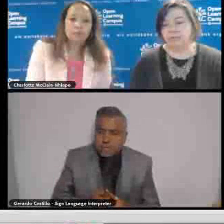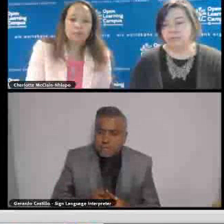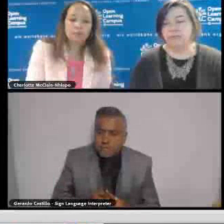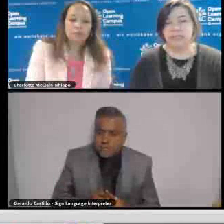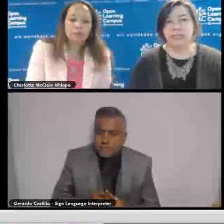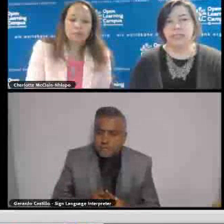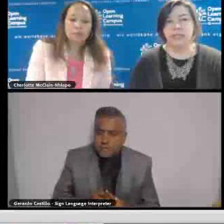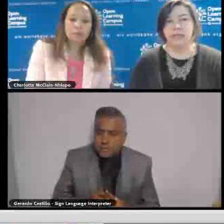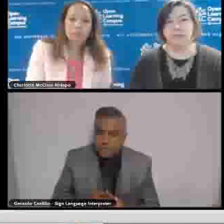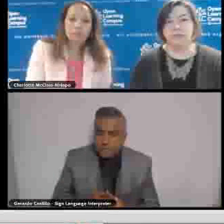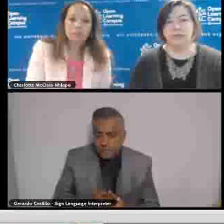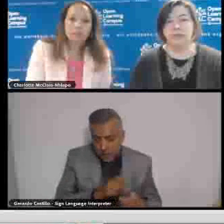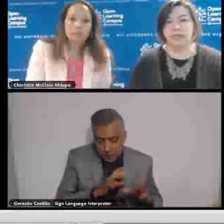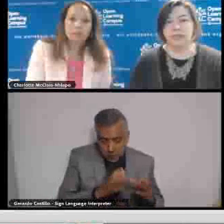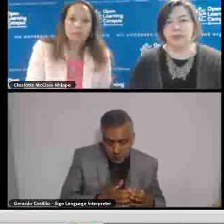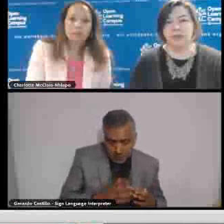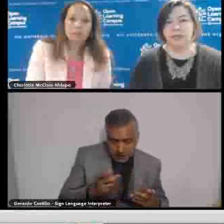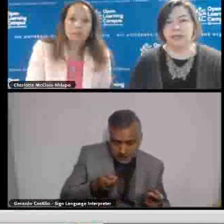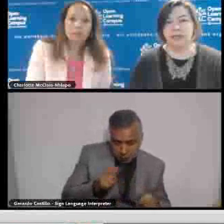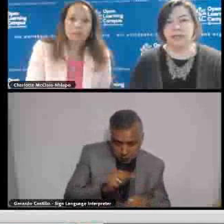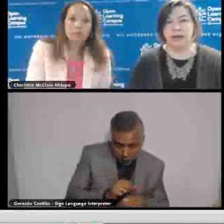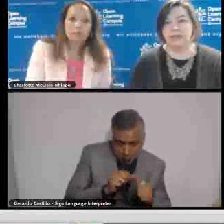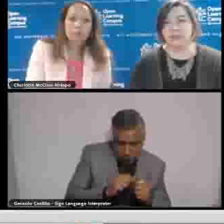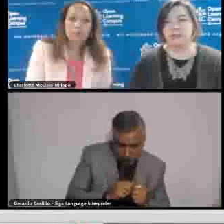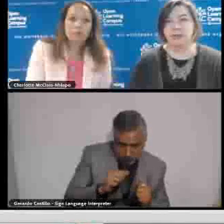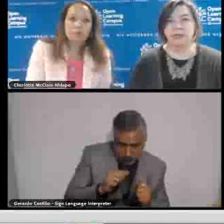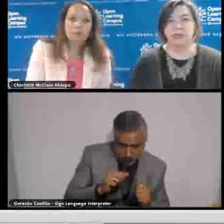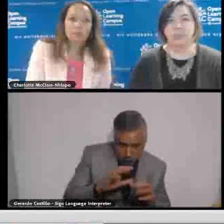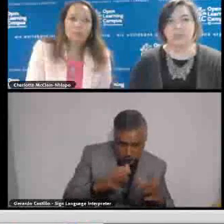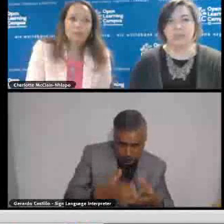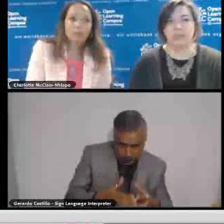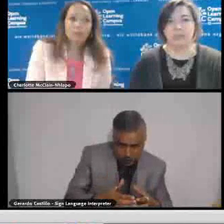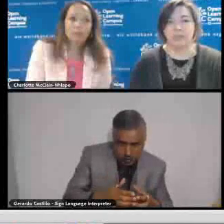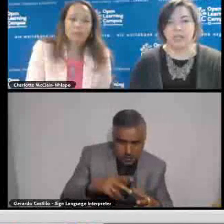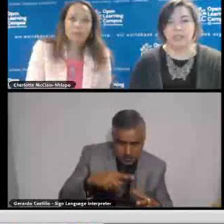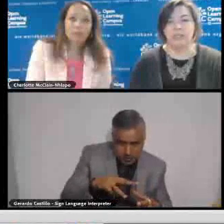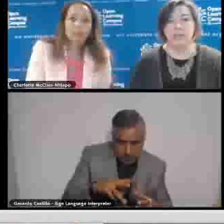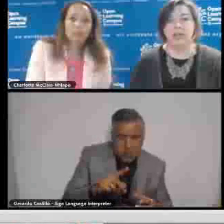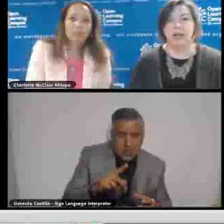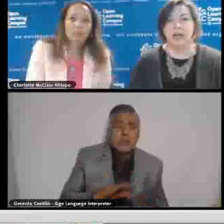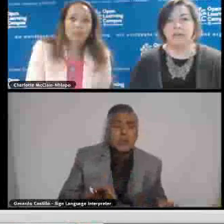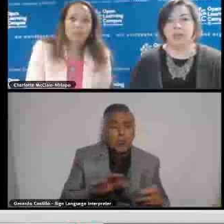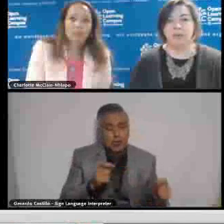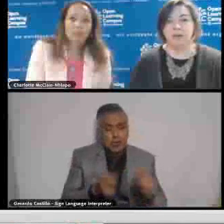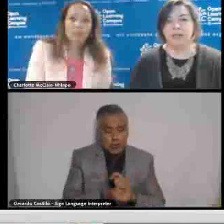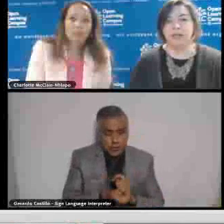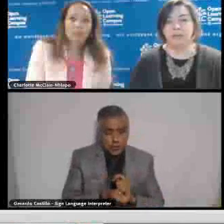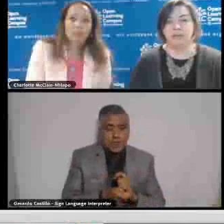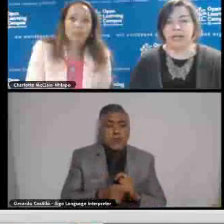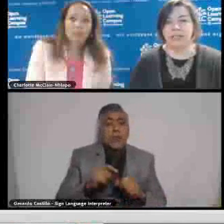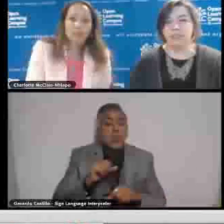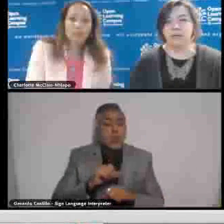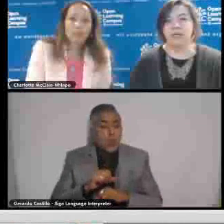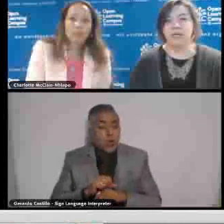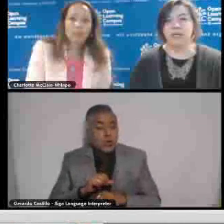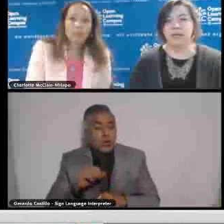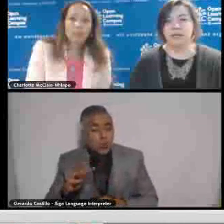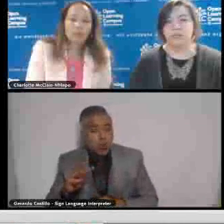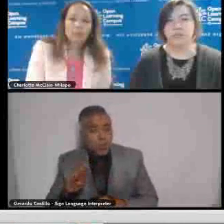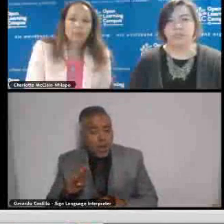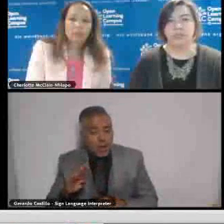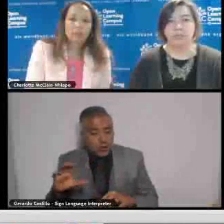groups dealing with persons with disabilities. I mean, that was an important change. The work that the World Bank is doing on